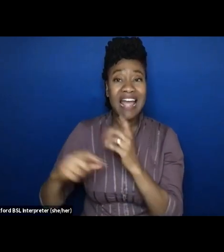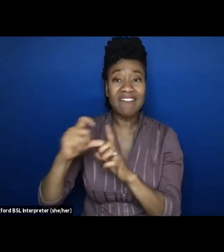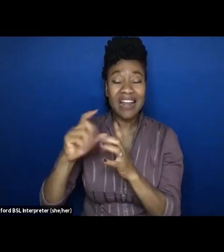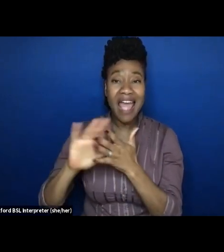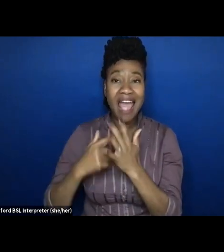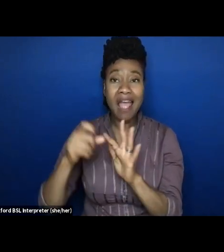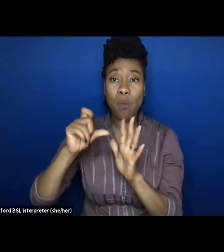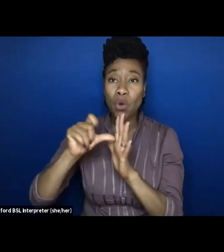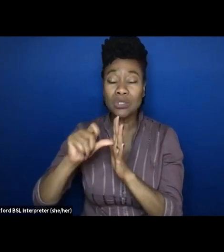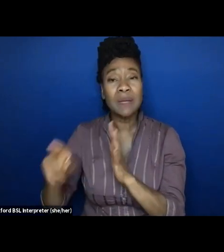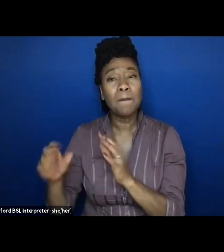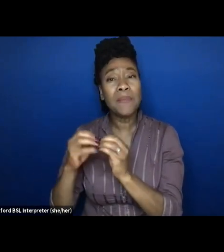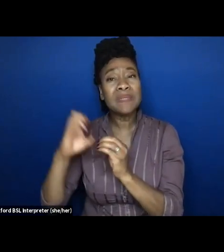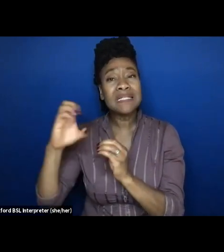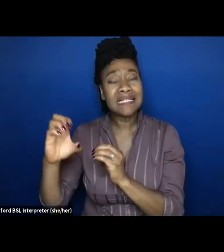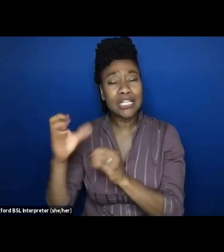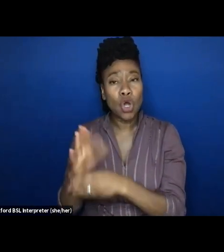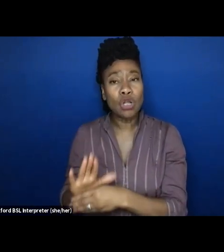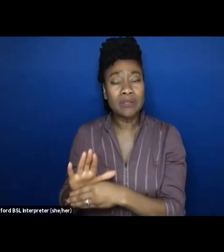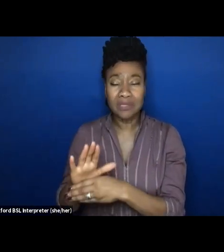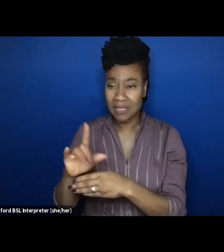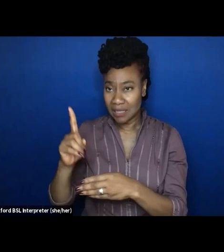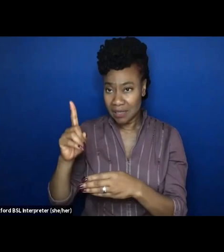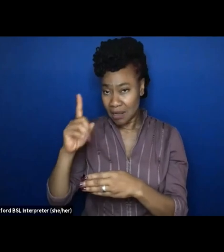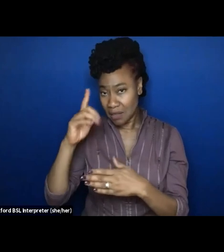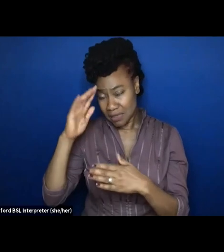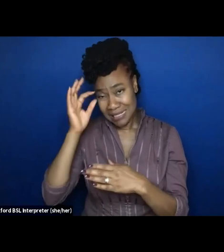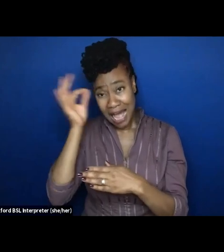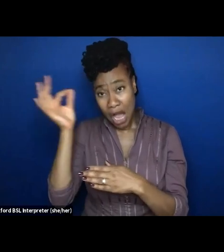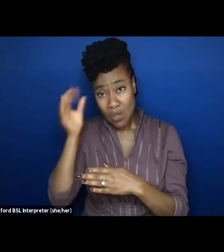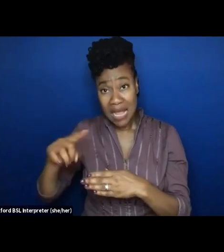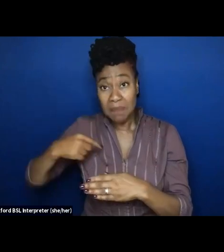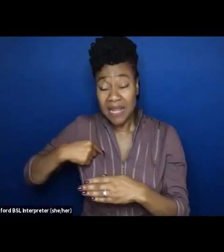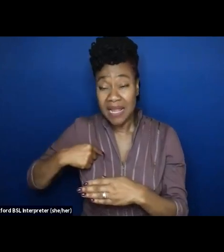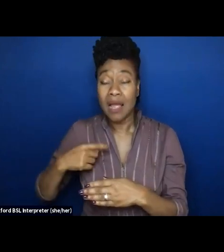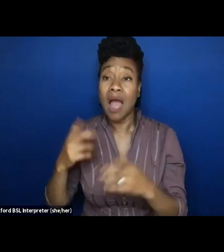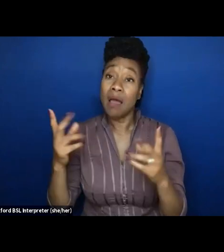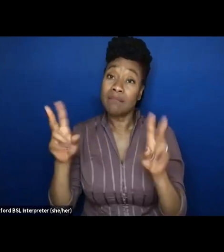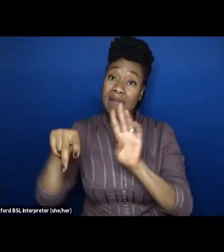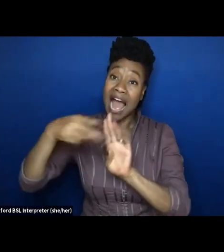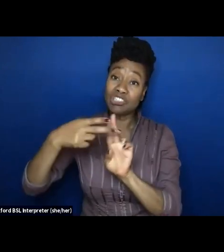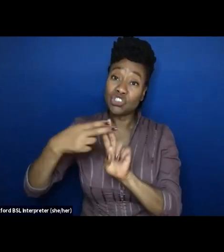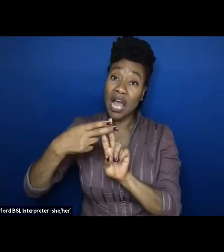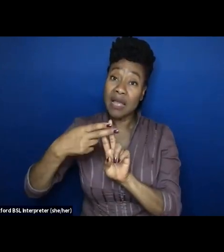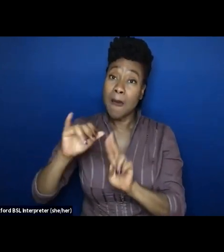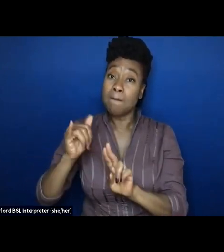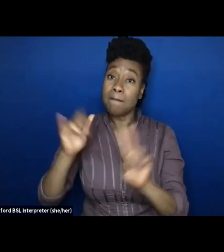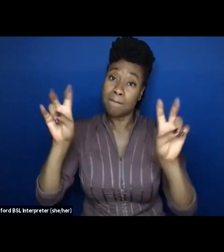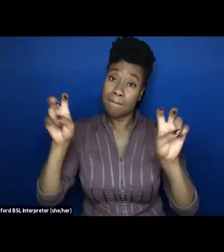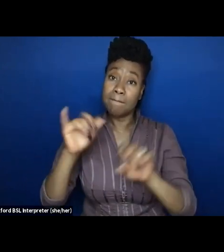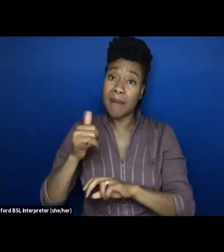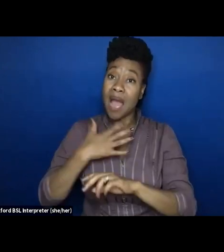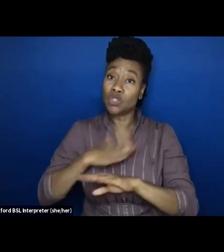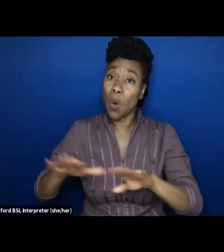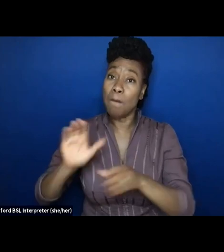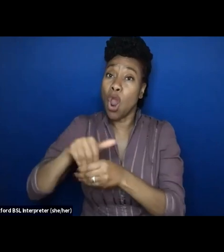and Me, and his book Maybe I Don't Belong Here, which actually is one of the hashtags we are using tonight, about his recovery